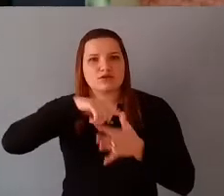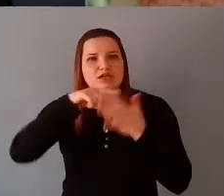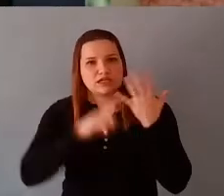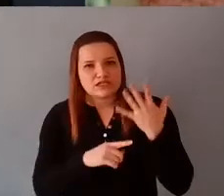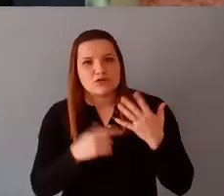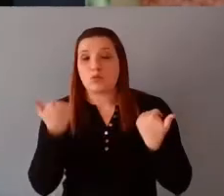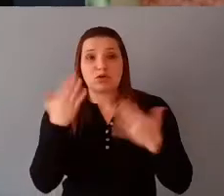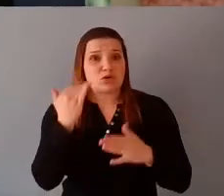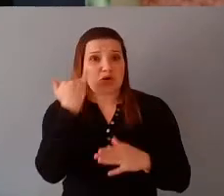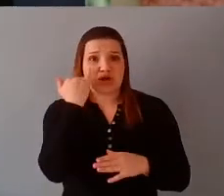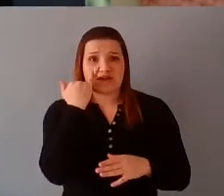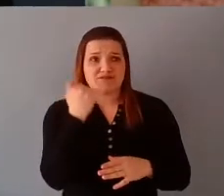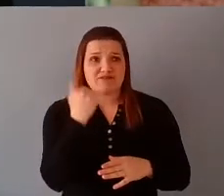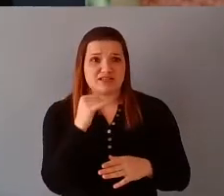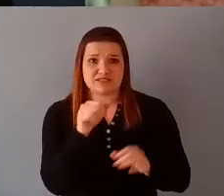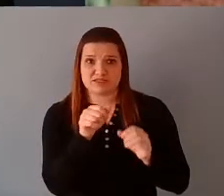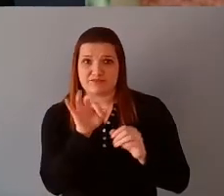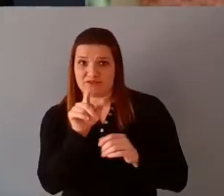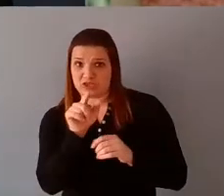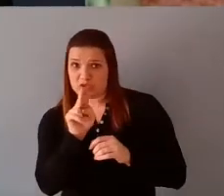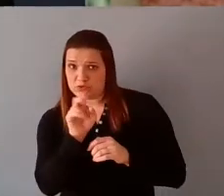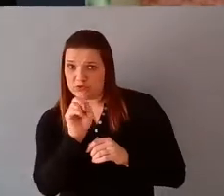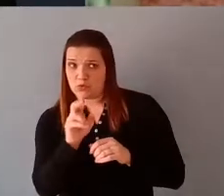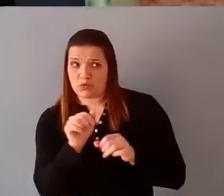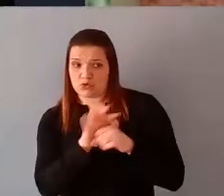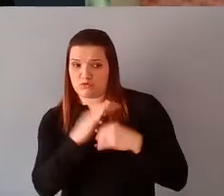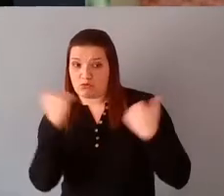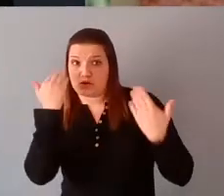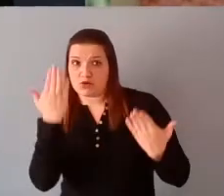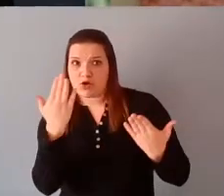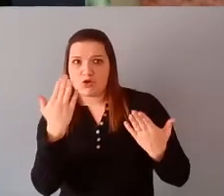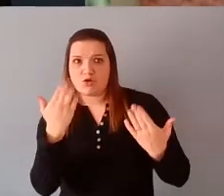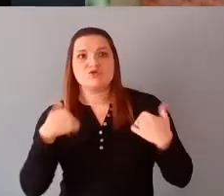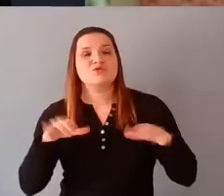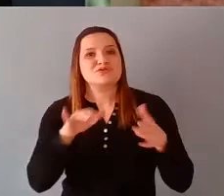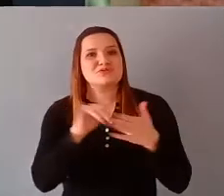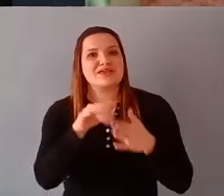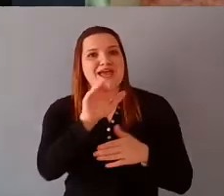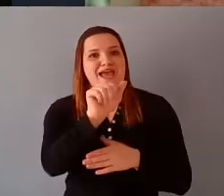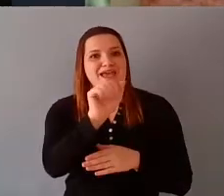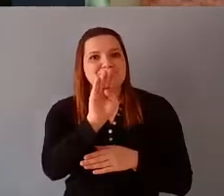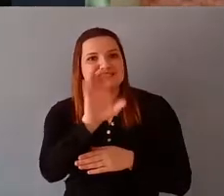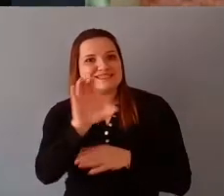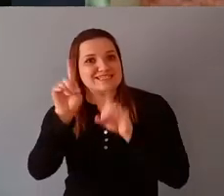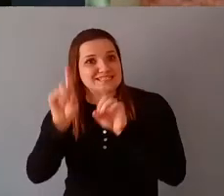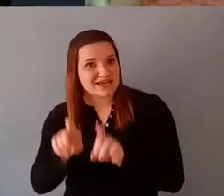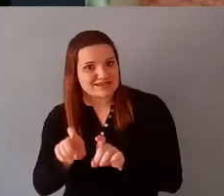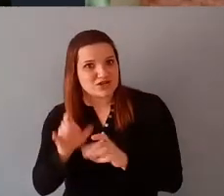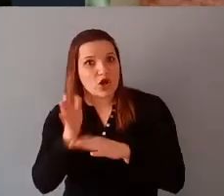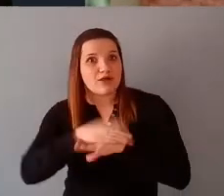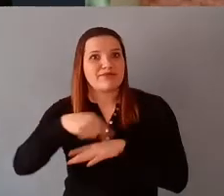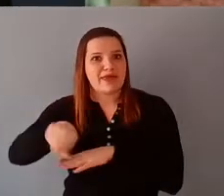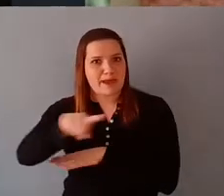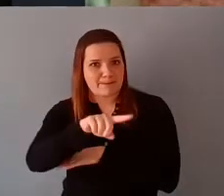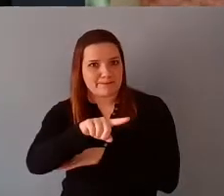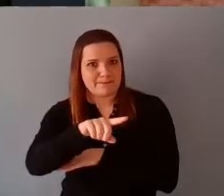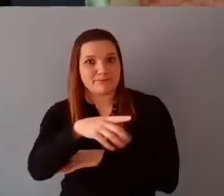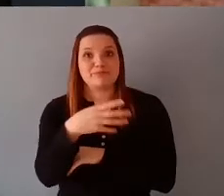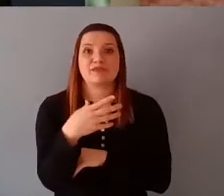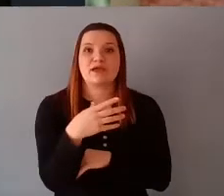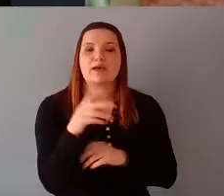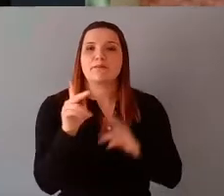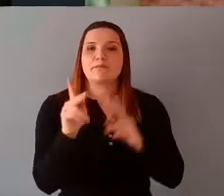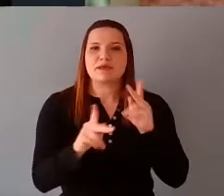COVID. And so we use the ABC test on those patients. Patients that are asymptomatic, that